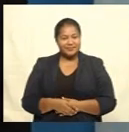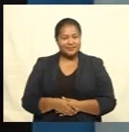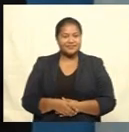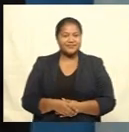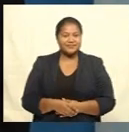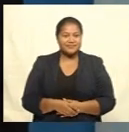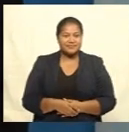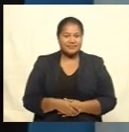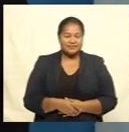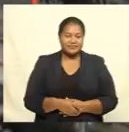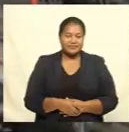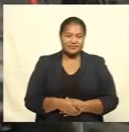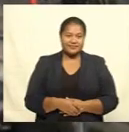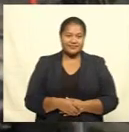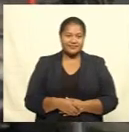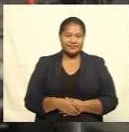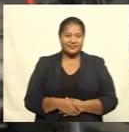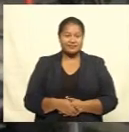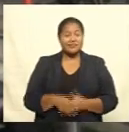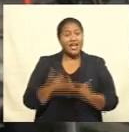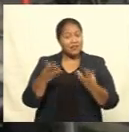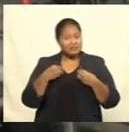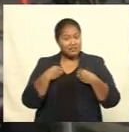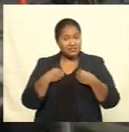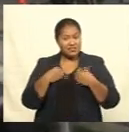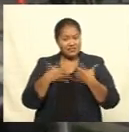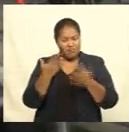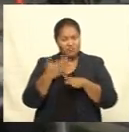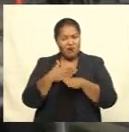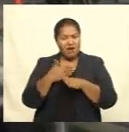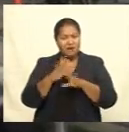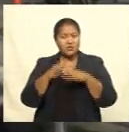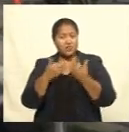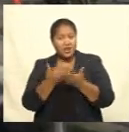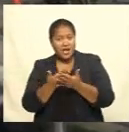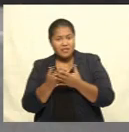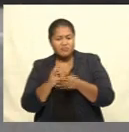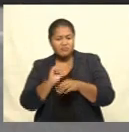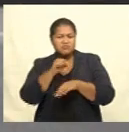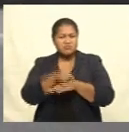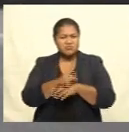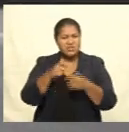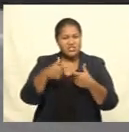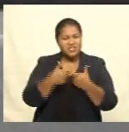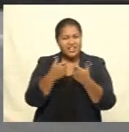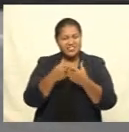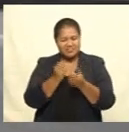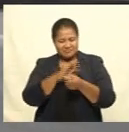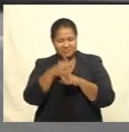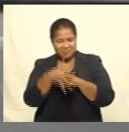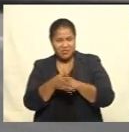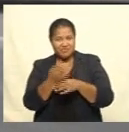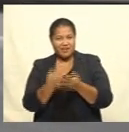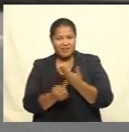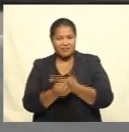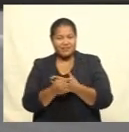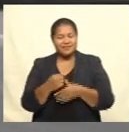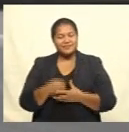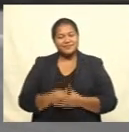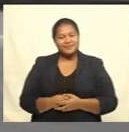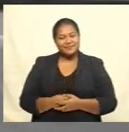should close. Retailers are working together, overcoming challenges posed by COVID-19. Kritika